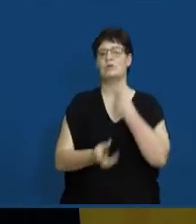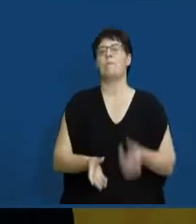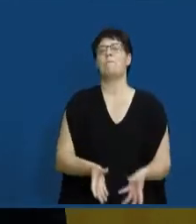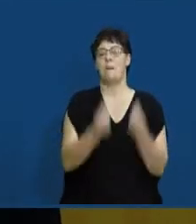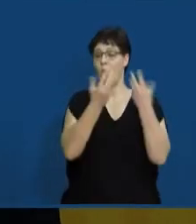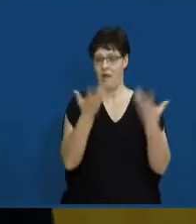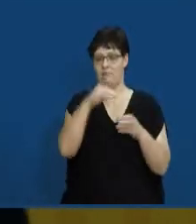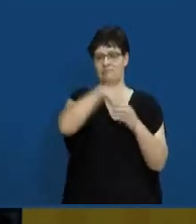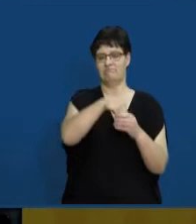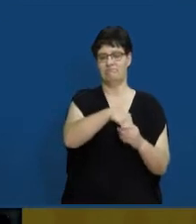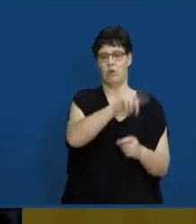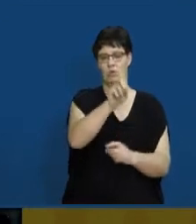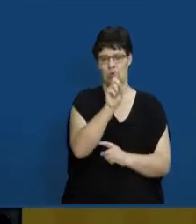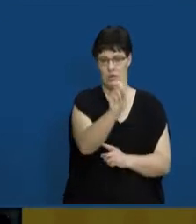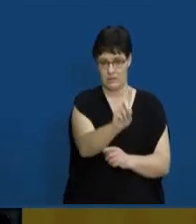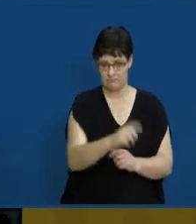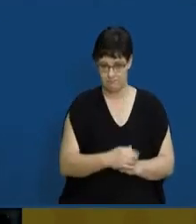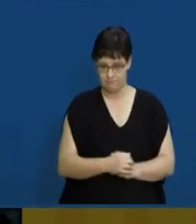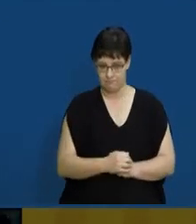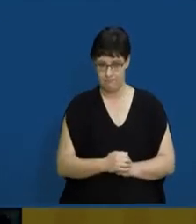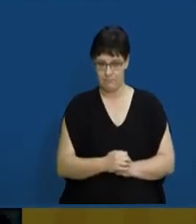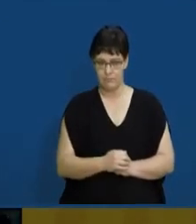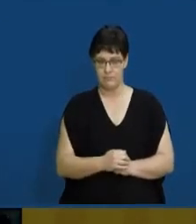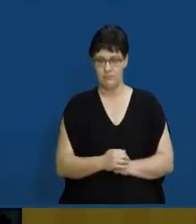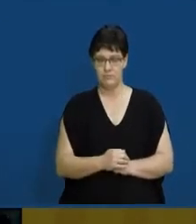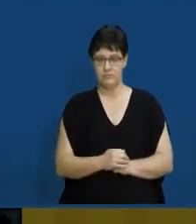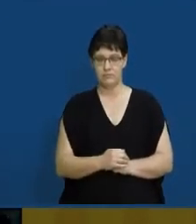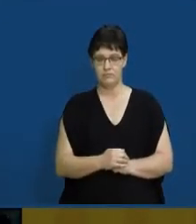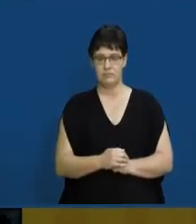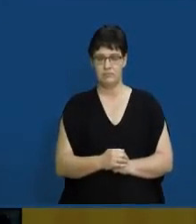1. Okay, so here goes. We have